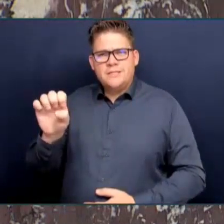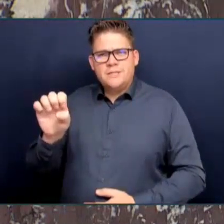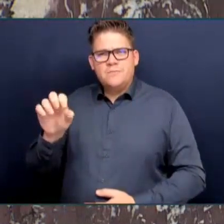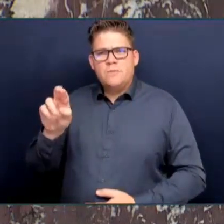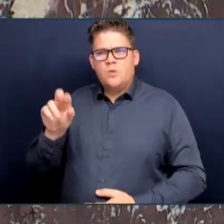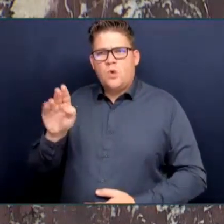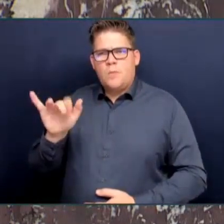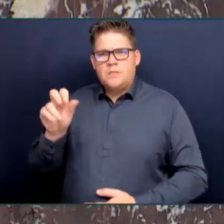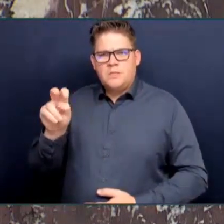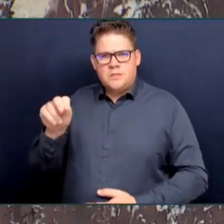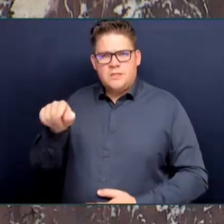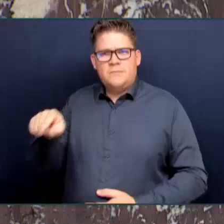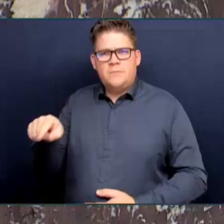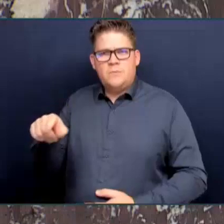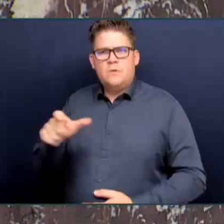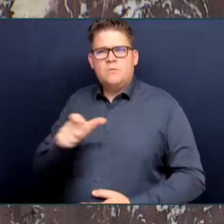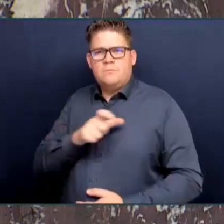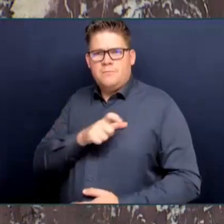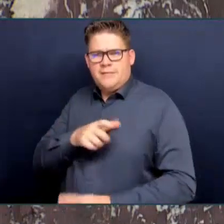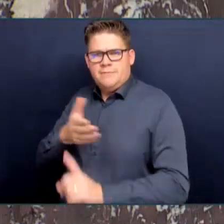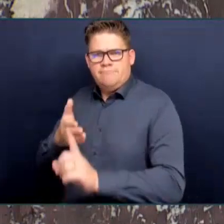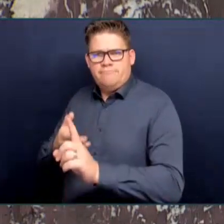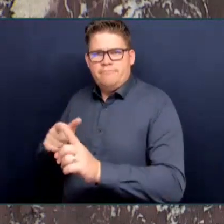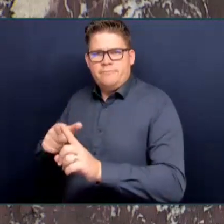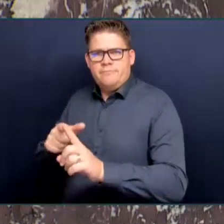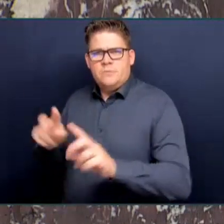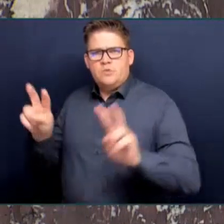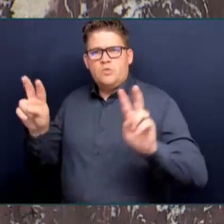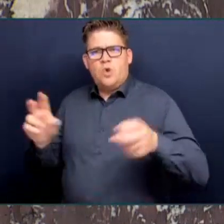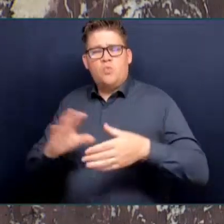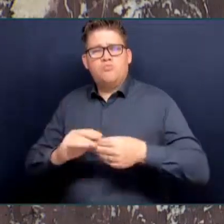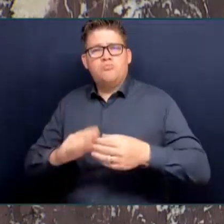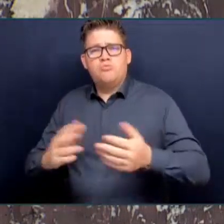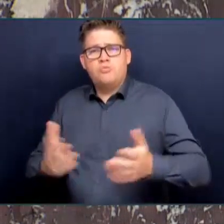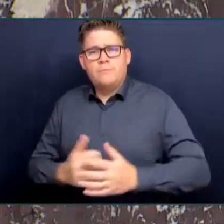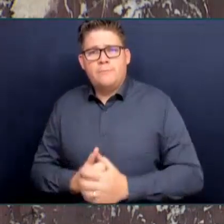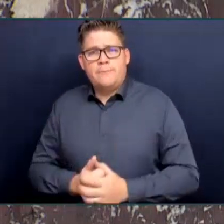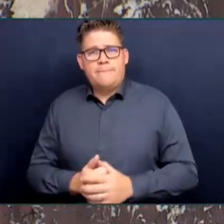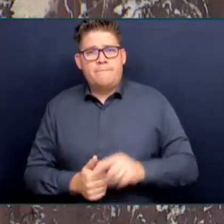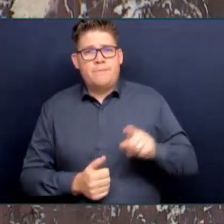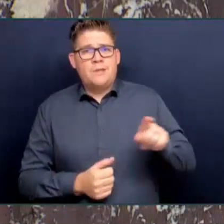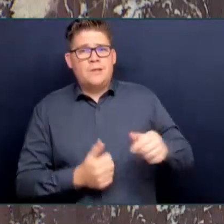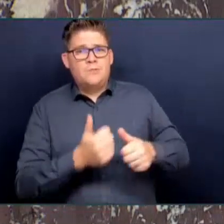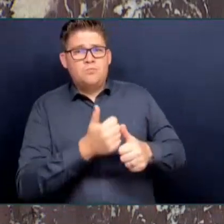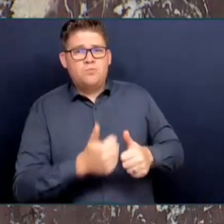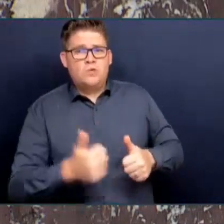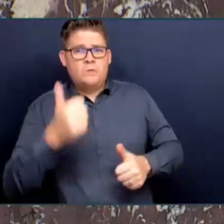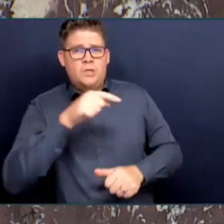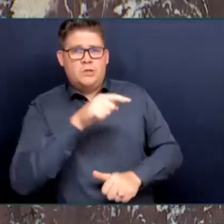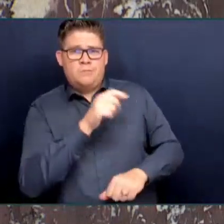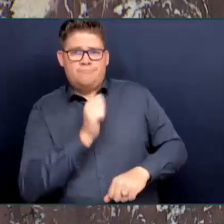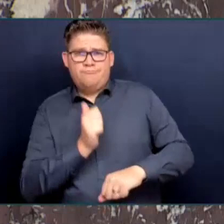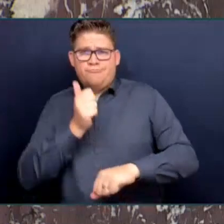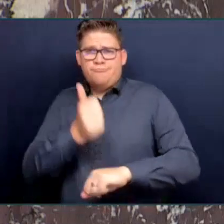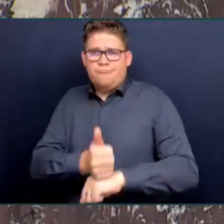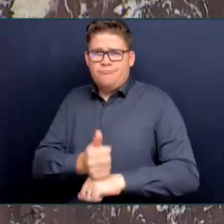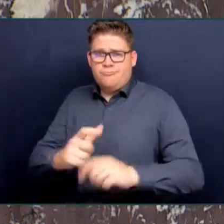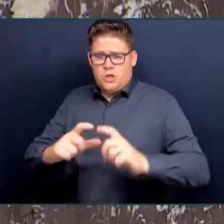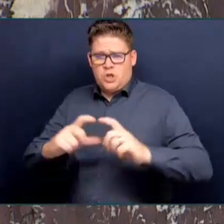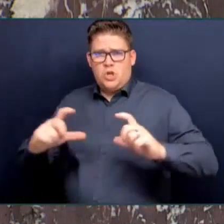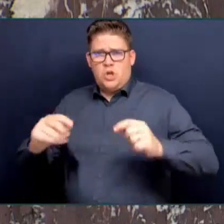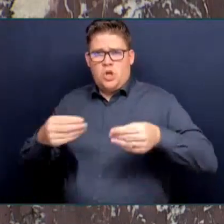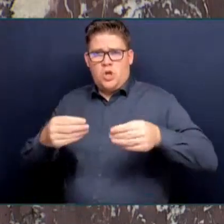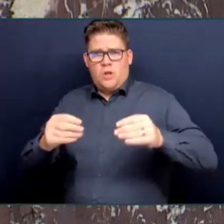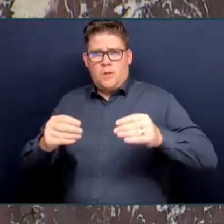Premier brought in was providing a multi-language laminated card to the majority of drug traffickers, particularly Central Americans, that